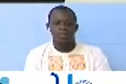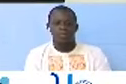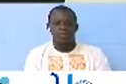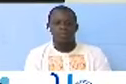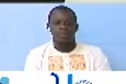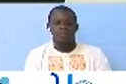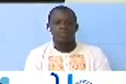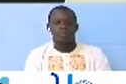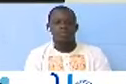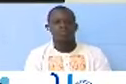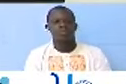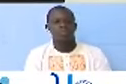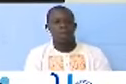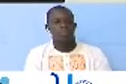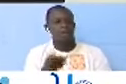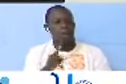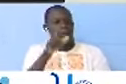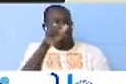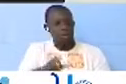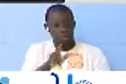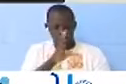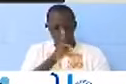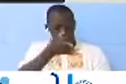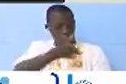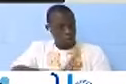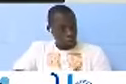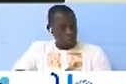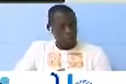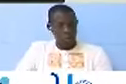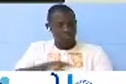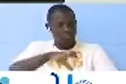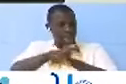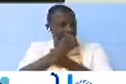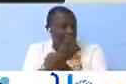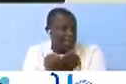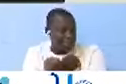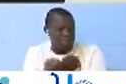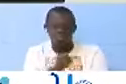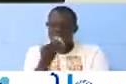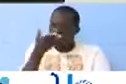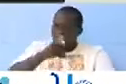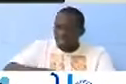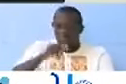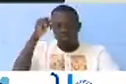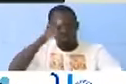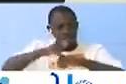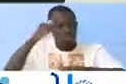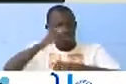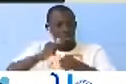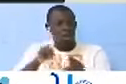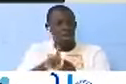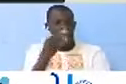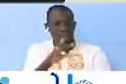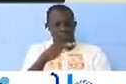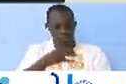Debtors would then be arrested, detained, and in some cases even tortured in a bid to actually recover